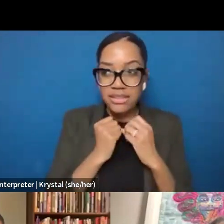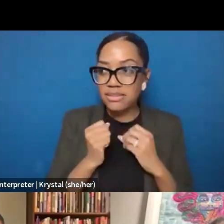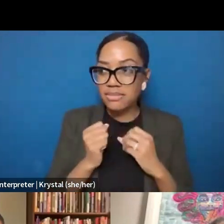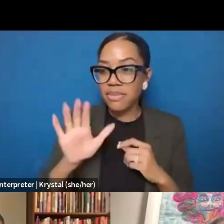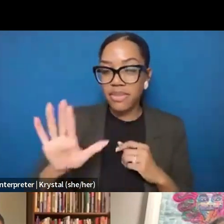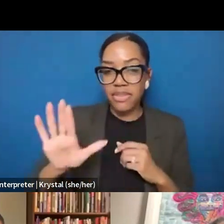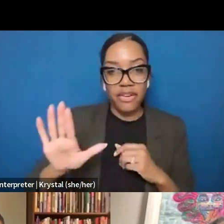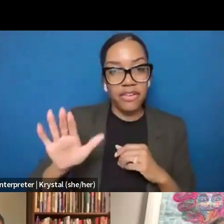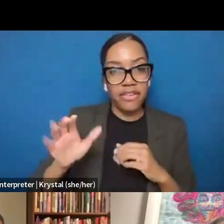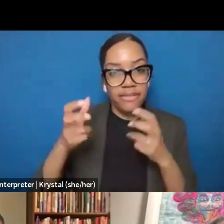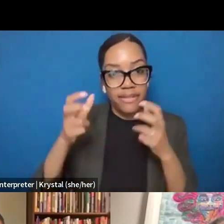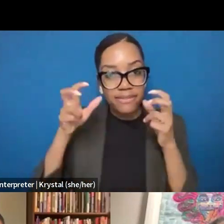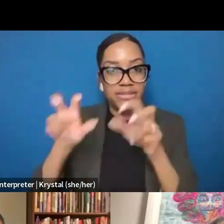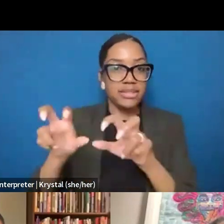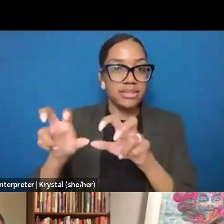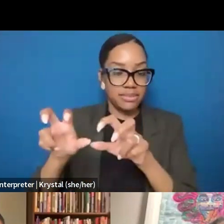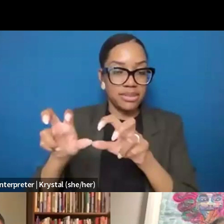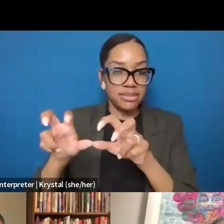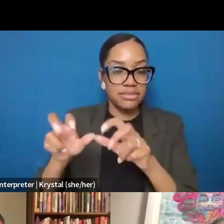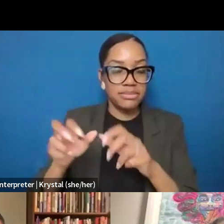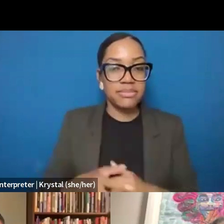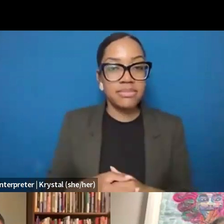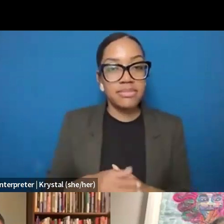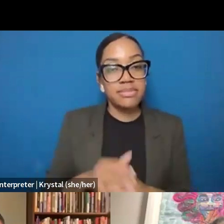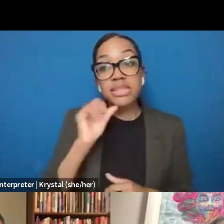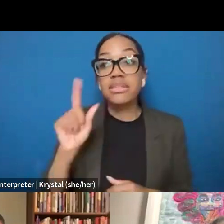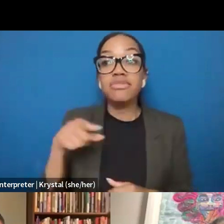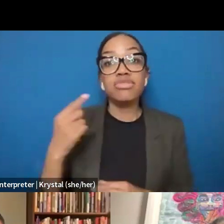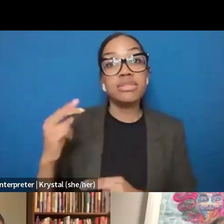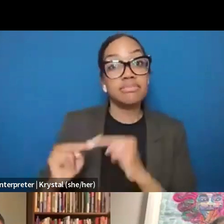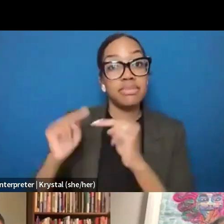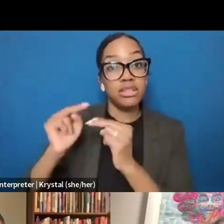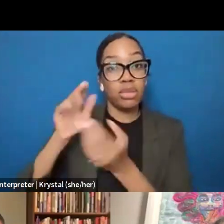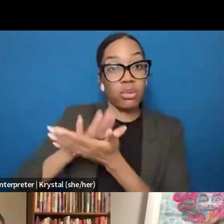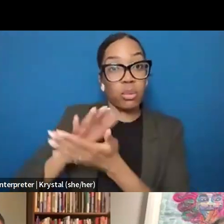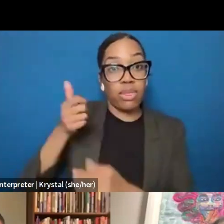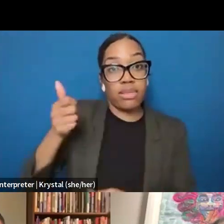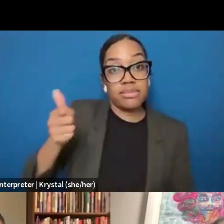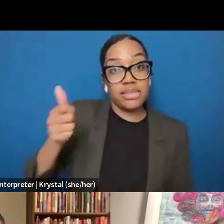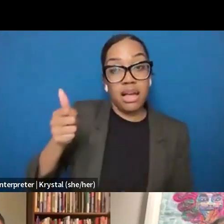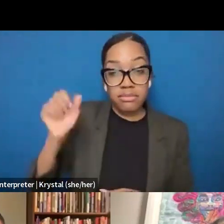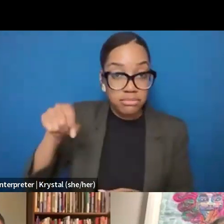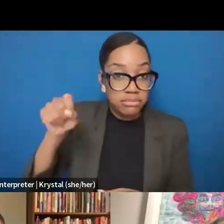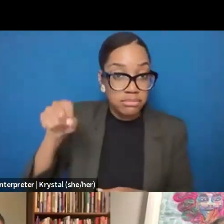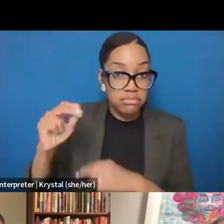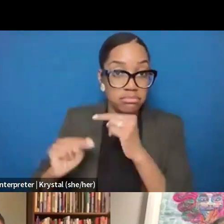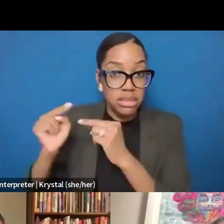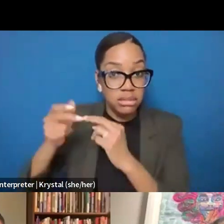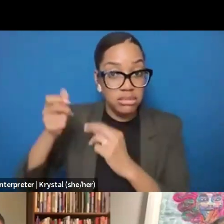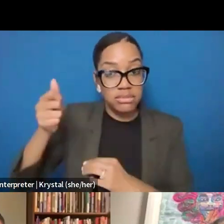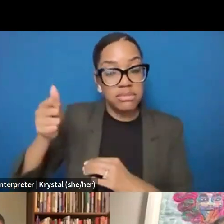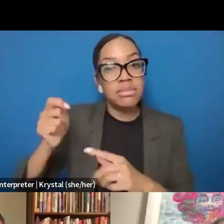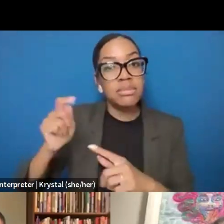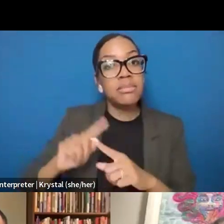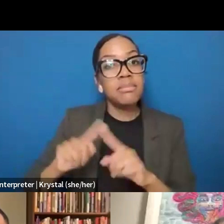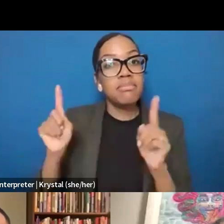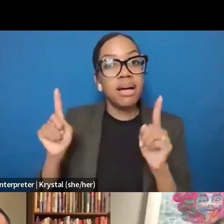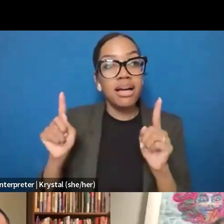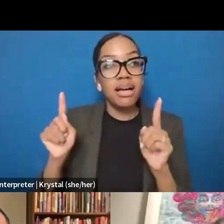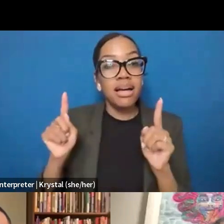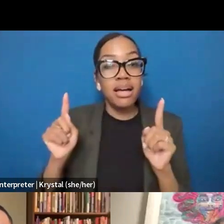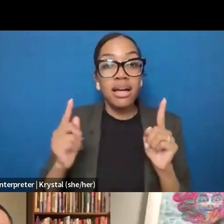that they were always taking part in, not just to build the schools themselves that were in African American communities, but also, with colored